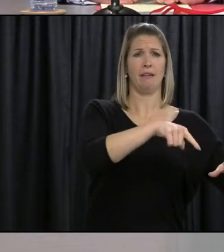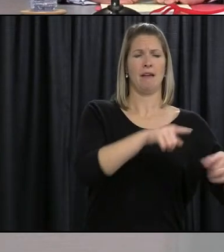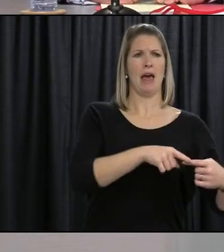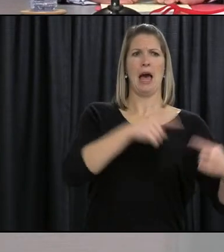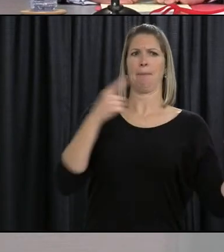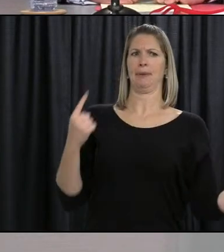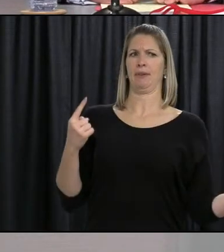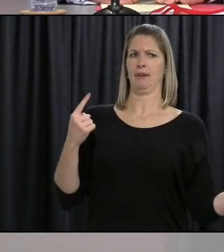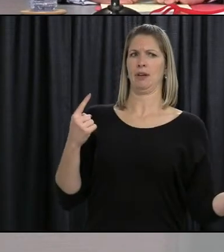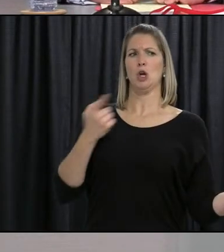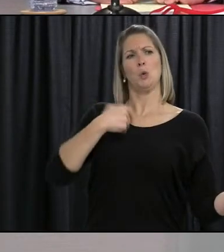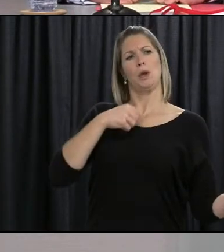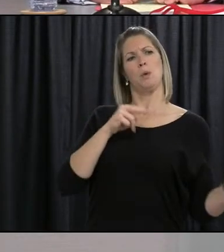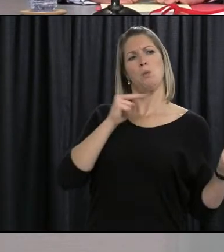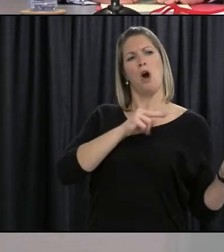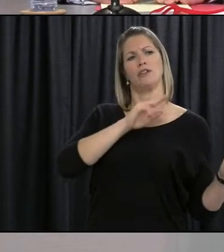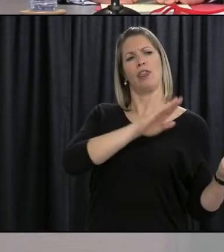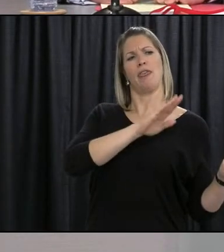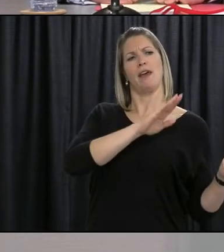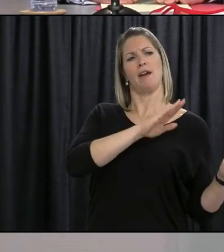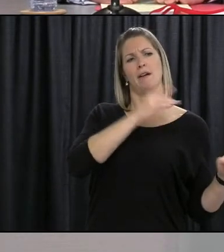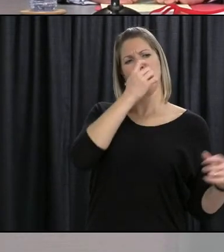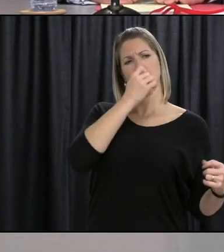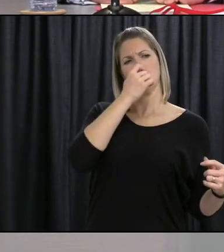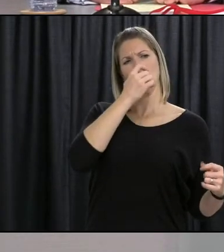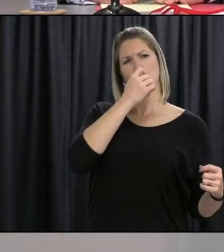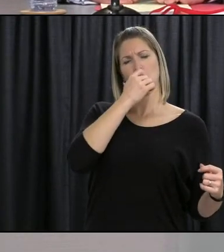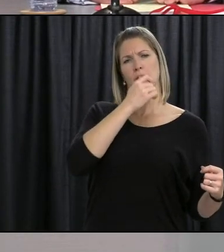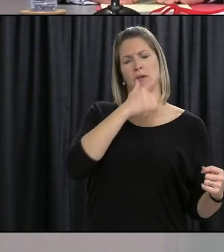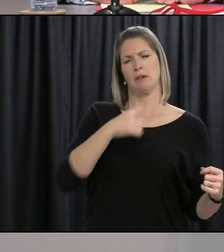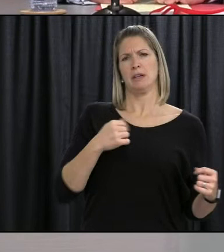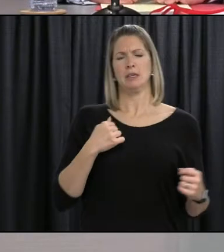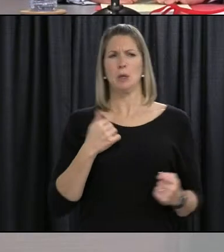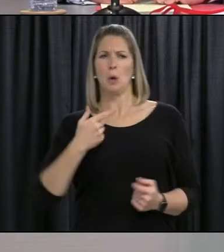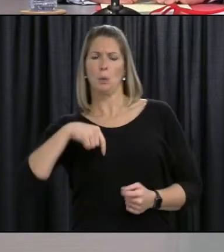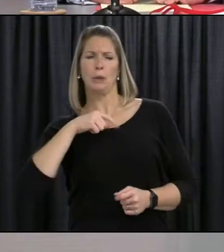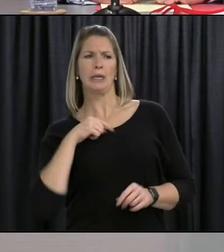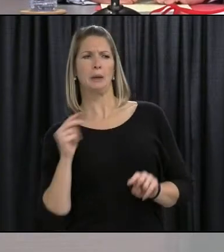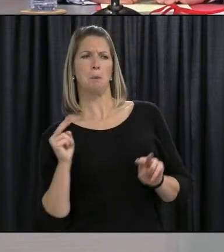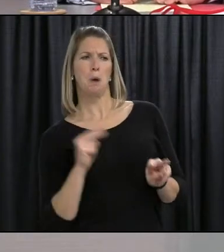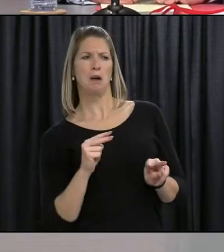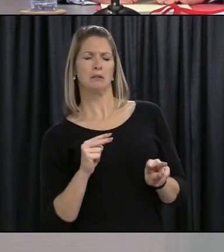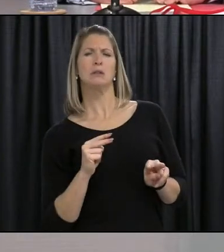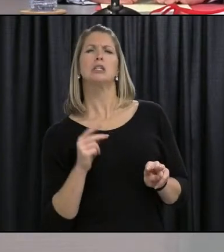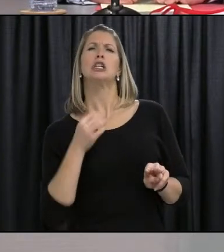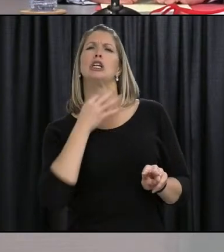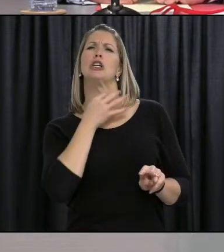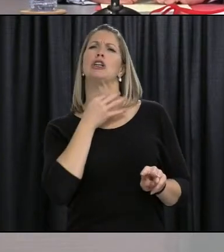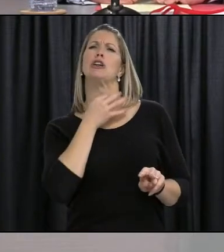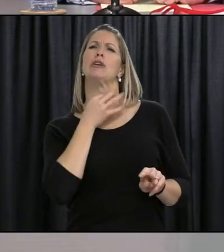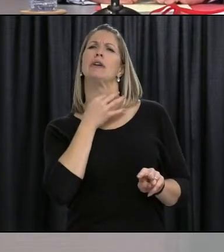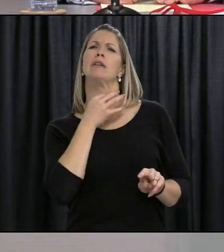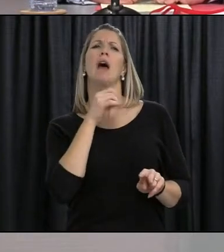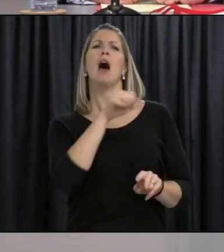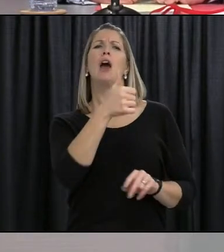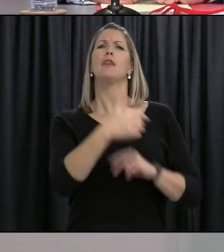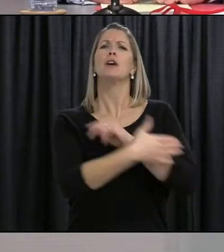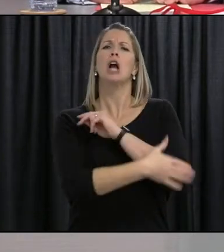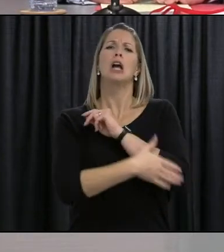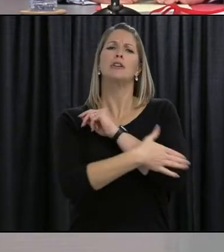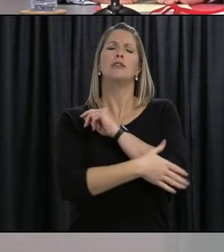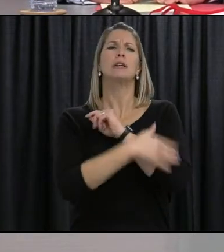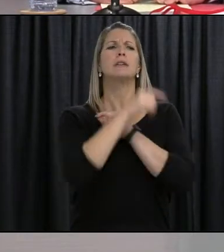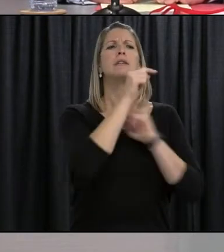preparedness for our flu season. So is there anything in particular from data that you've seen coming out of such areas that's